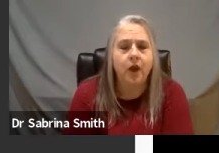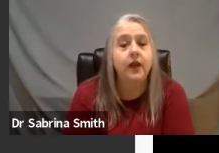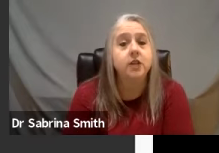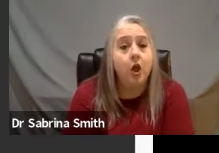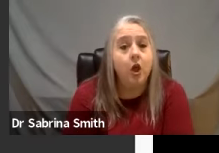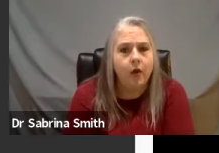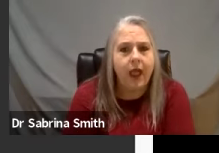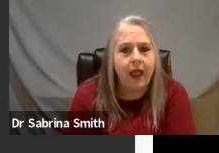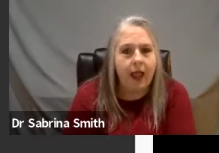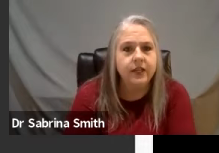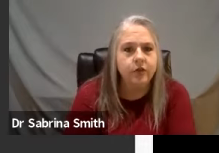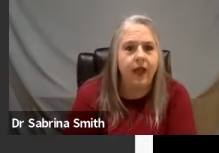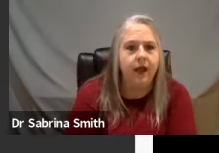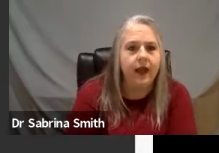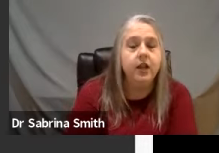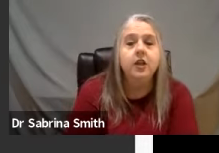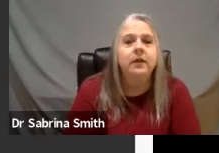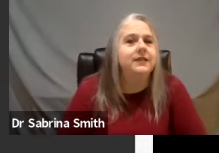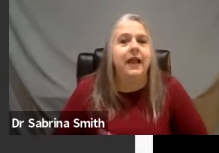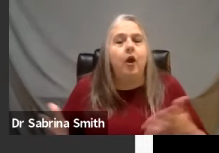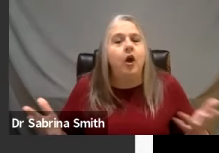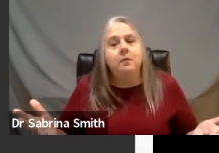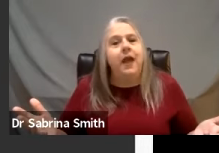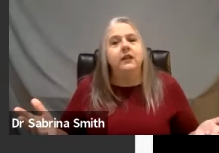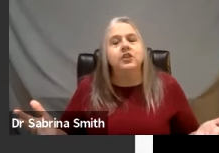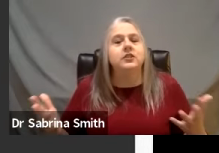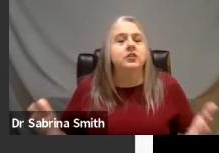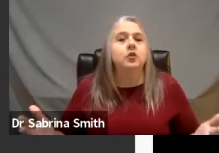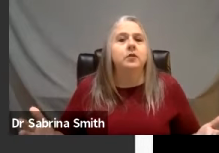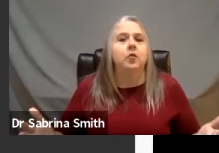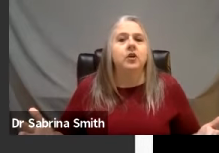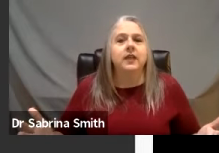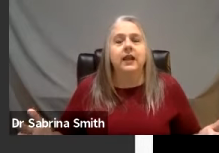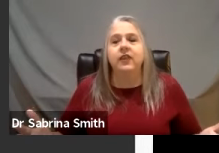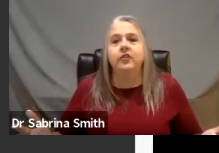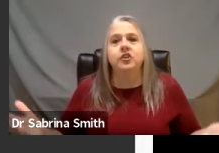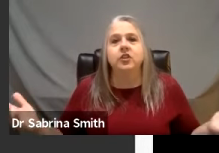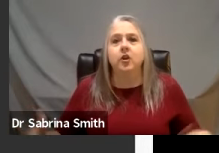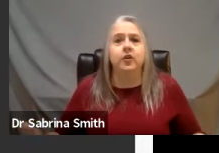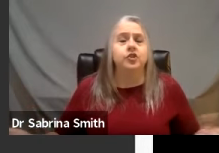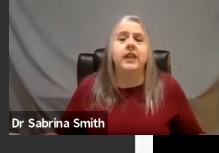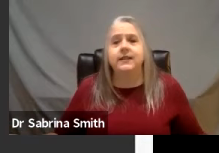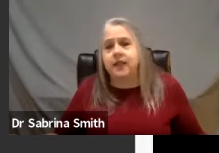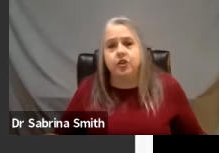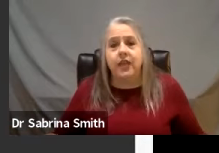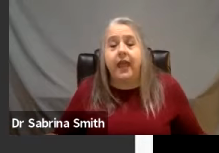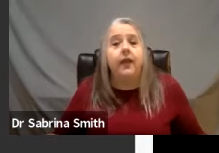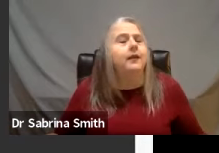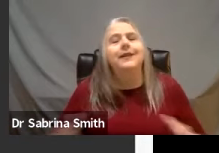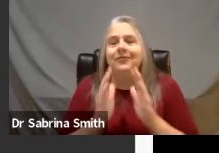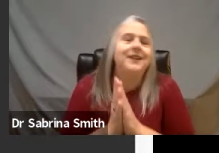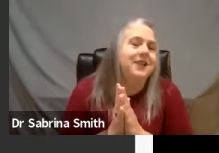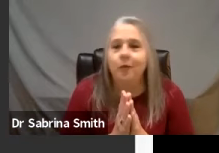ASL product. Okay, I can do that. Because I automatically just assume the worst. And I think they're just looking going, oh, she can't sign or she